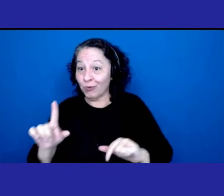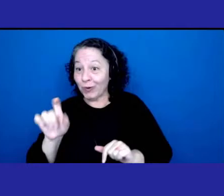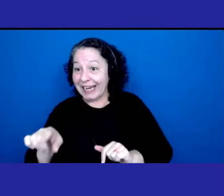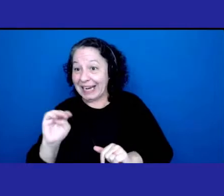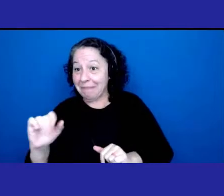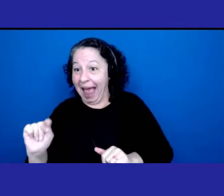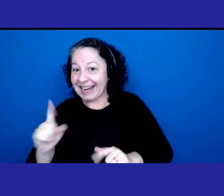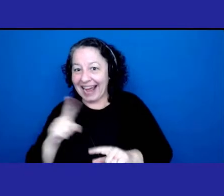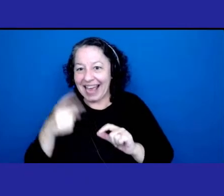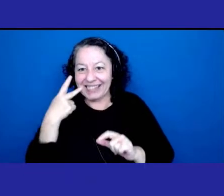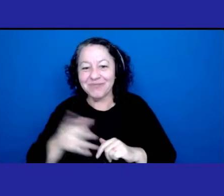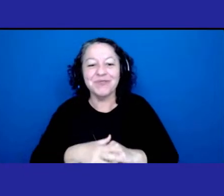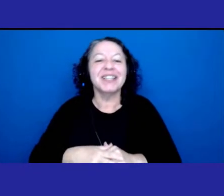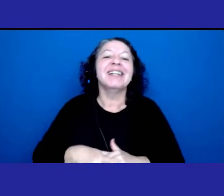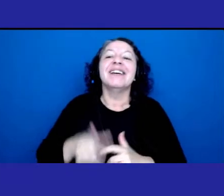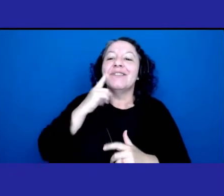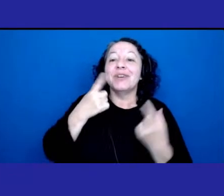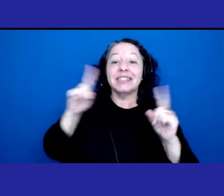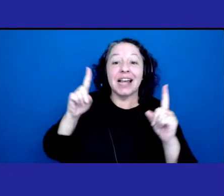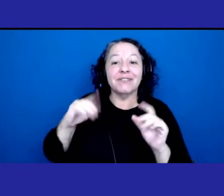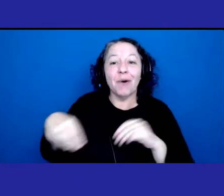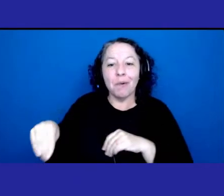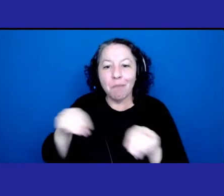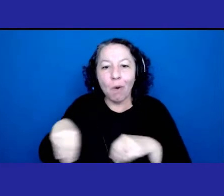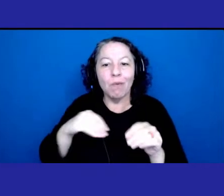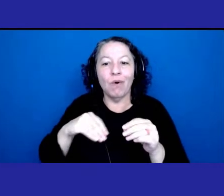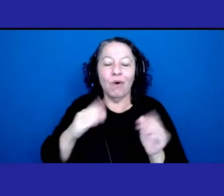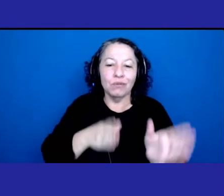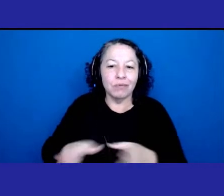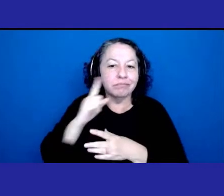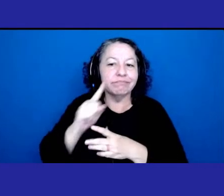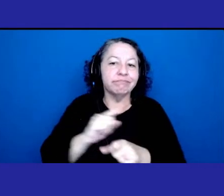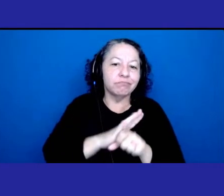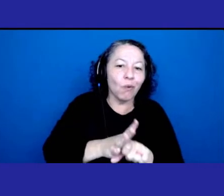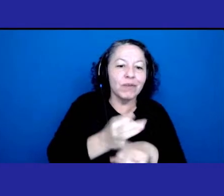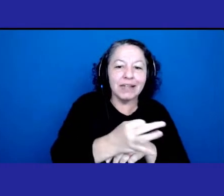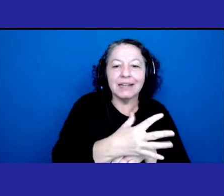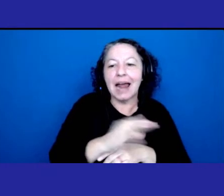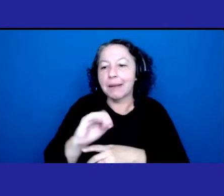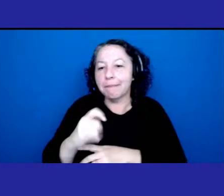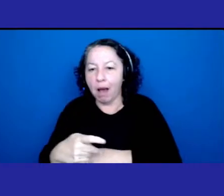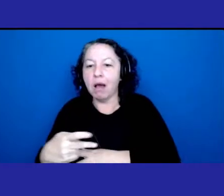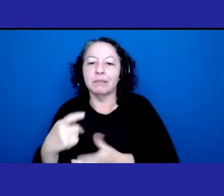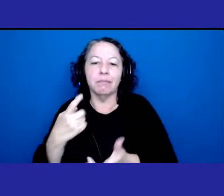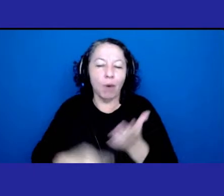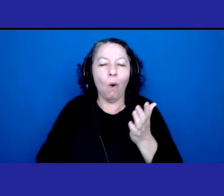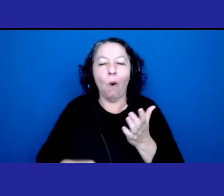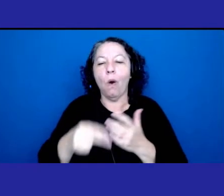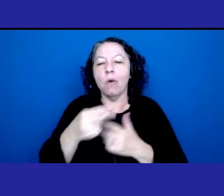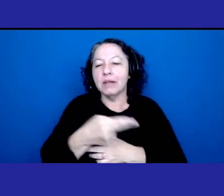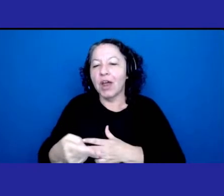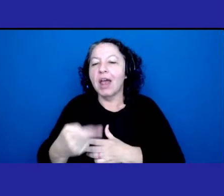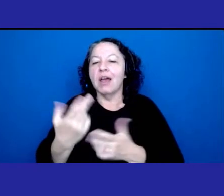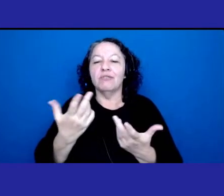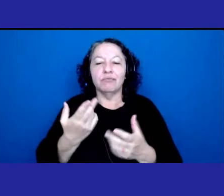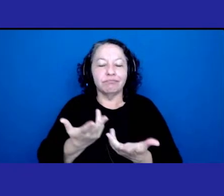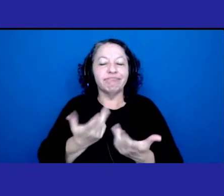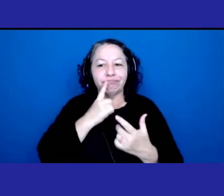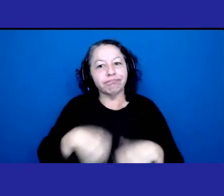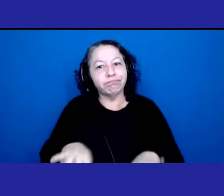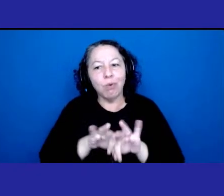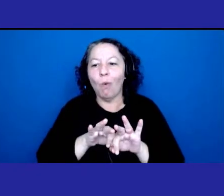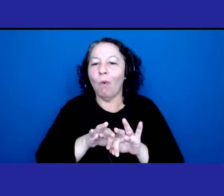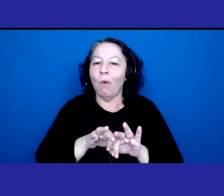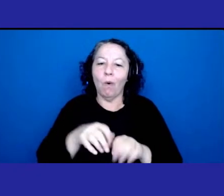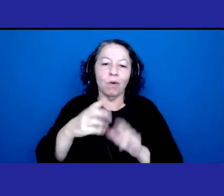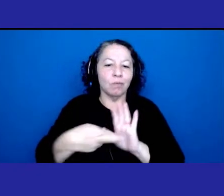on that successful mobile strategy that we used during COVID-19 and Mpox, where health and hospitals played a critical role in supporting the city's public health